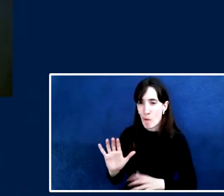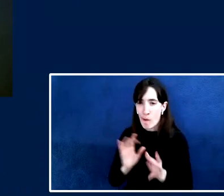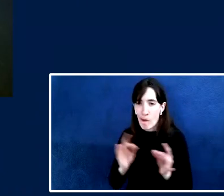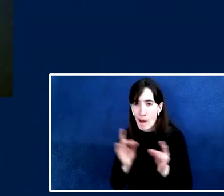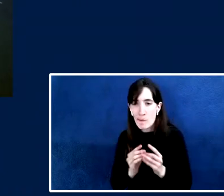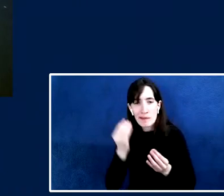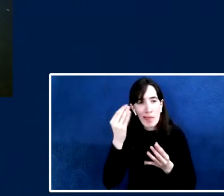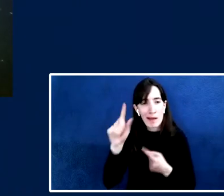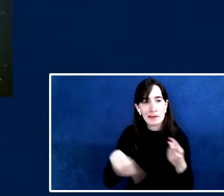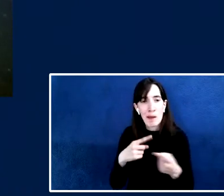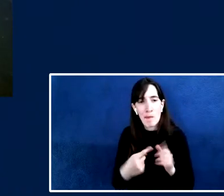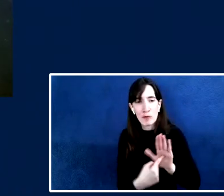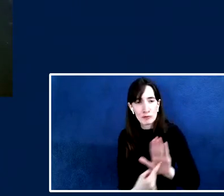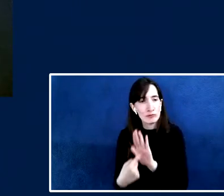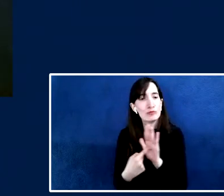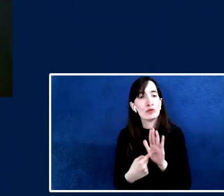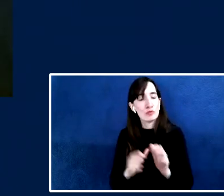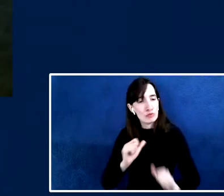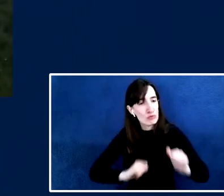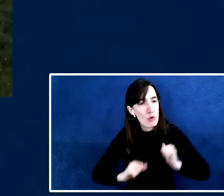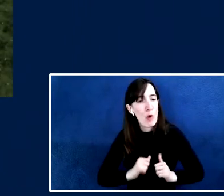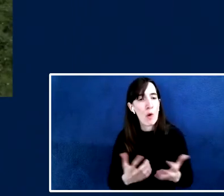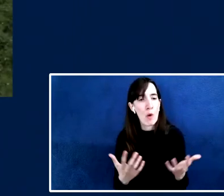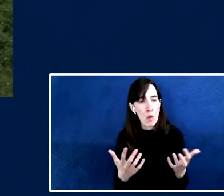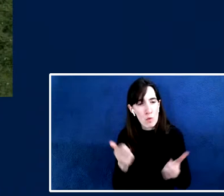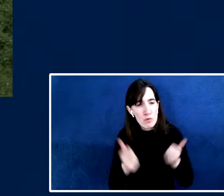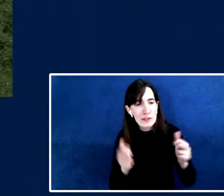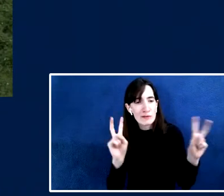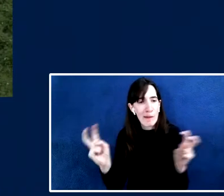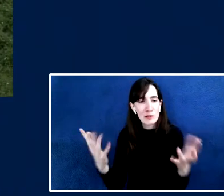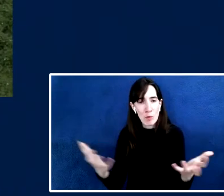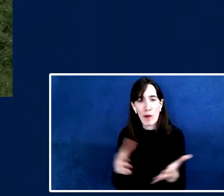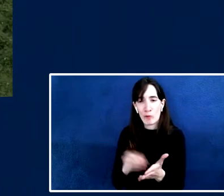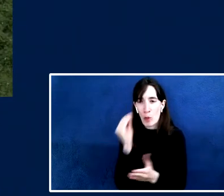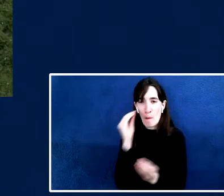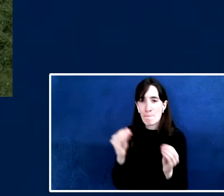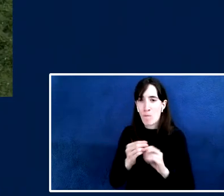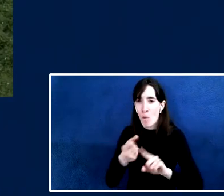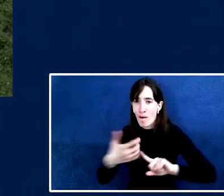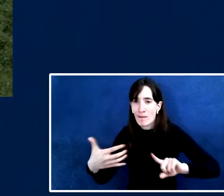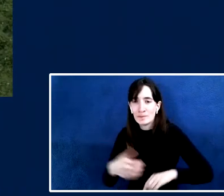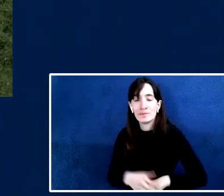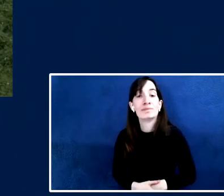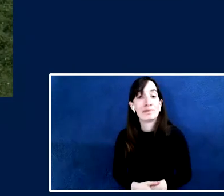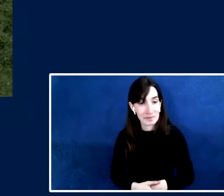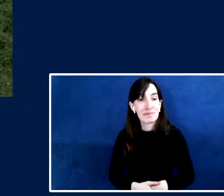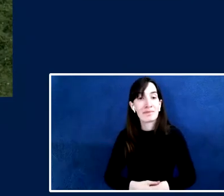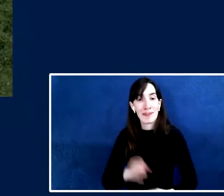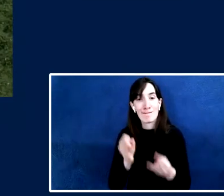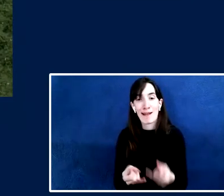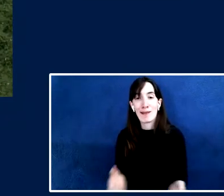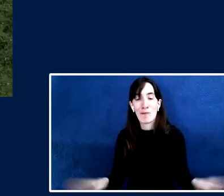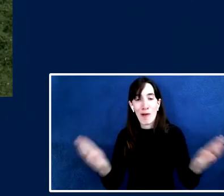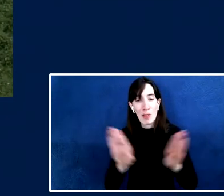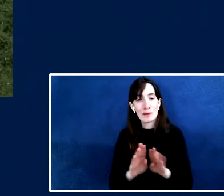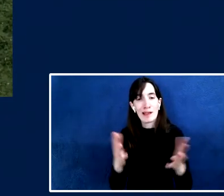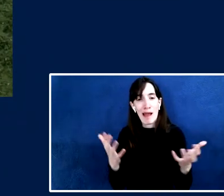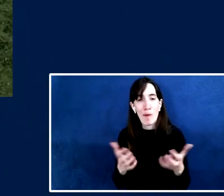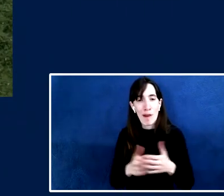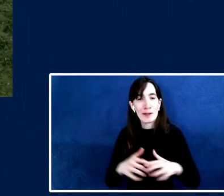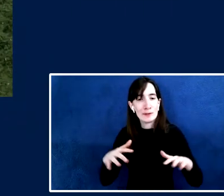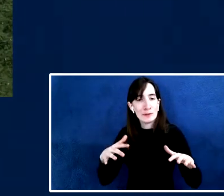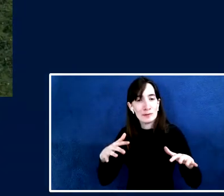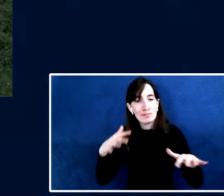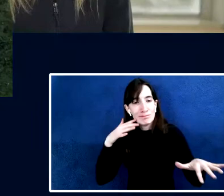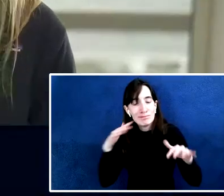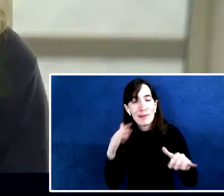technology topics you'd like to learn more about. Finally, as we close, I'd like to play some ocean sounds for you, courtesy of